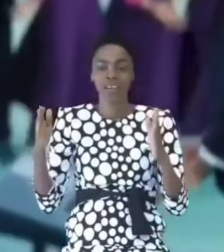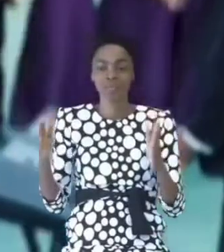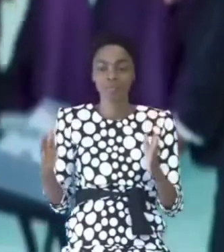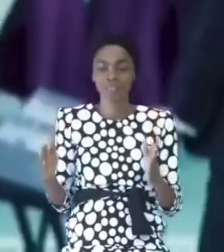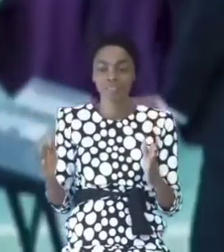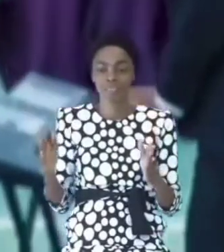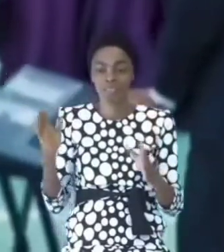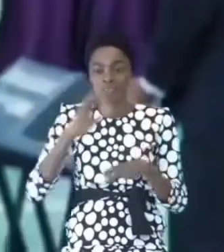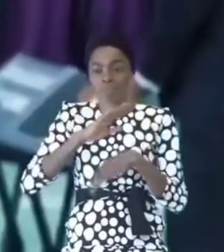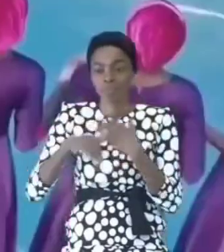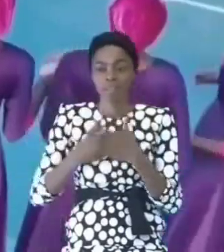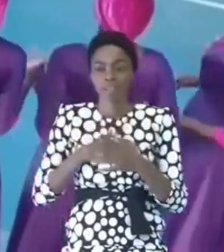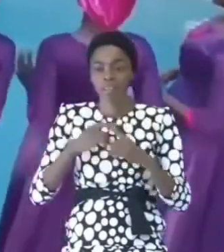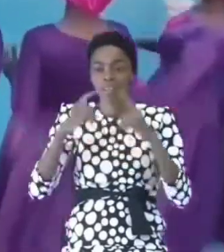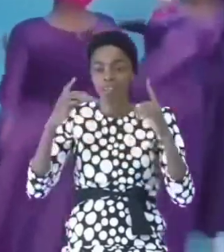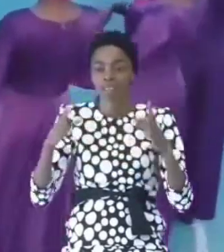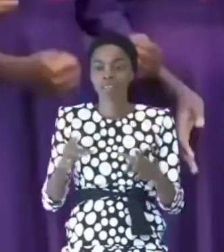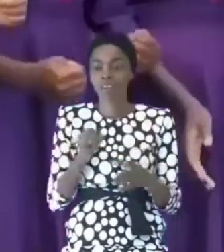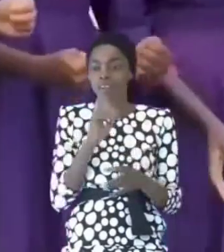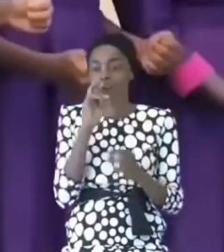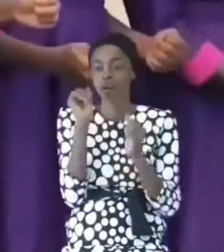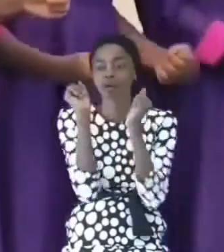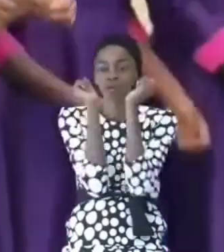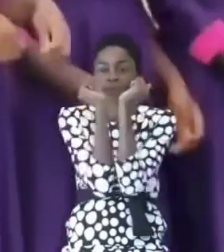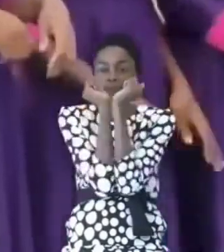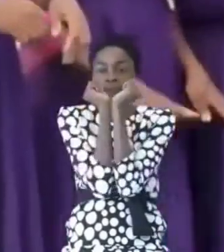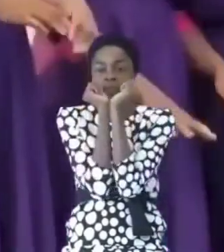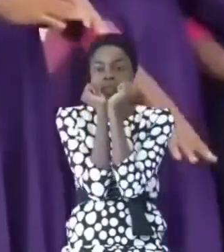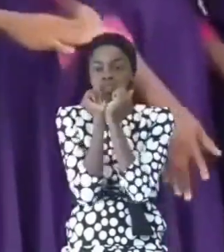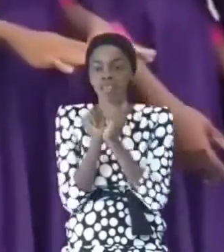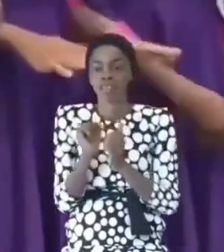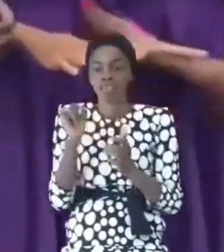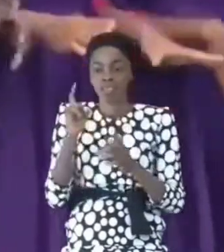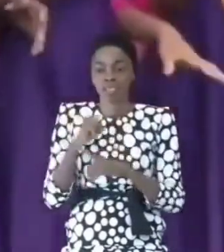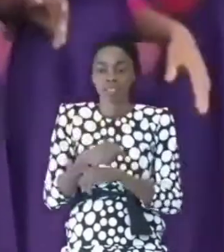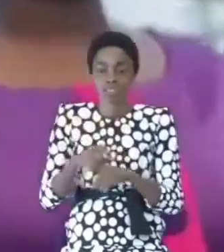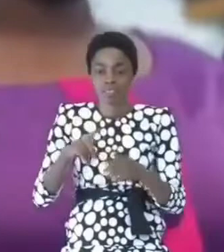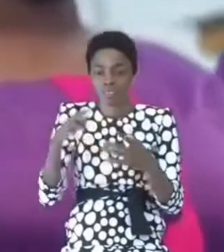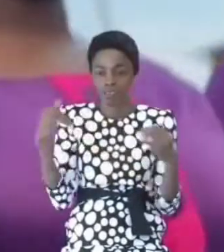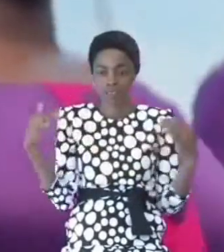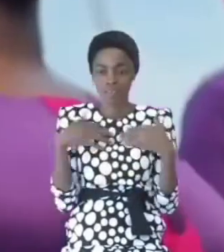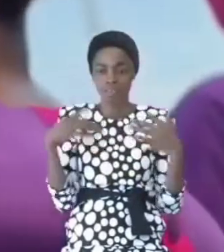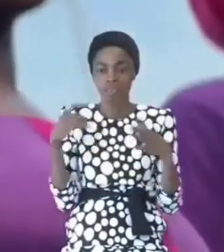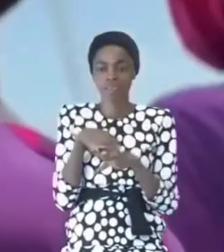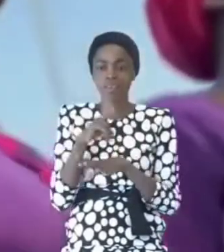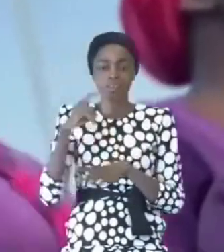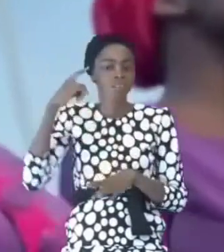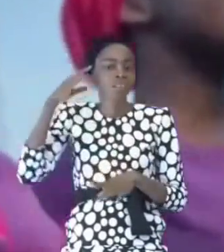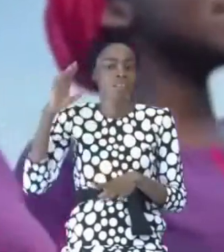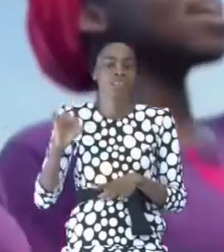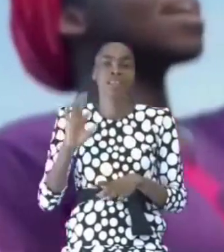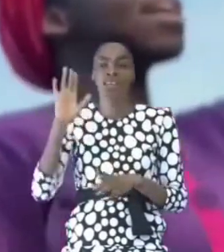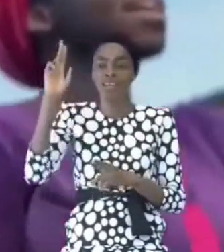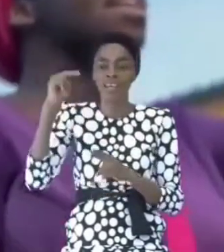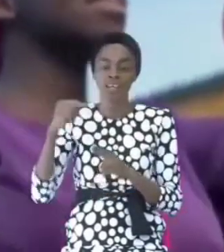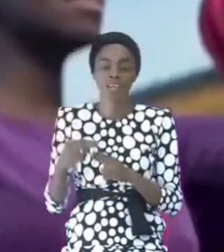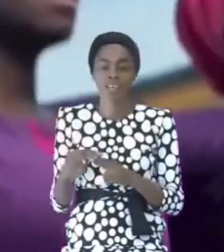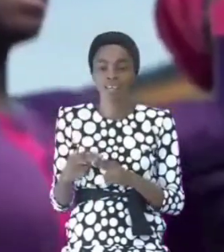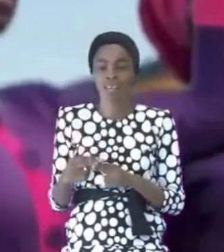forms. All your enemies are gone, they tremble at the sound of your name.